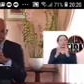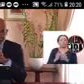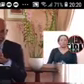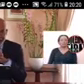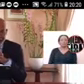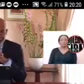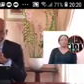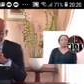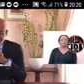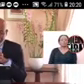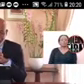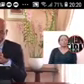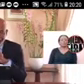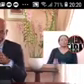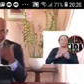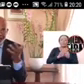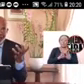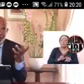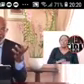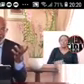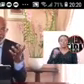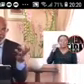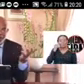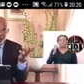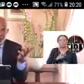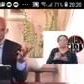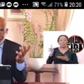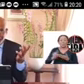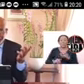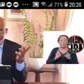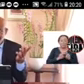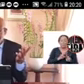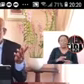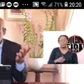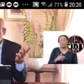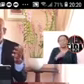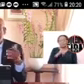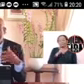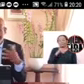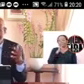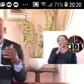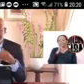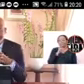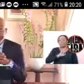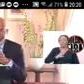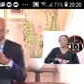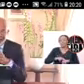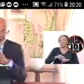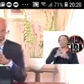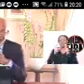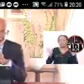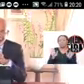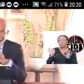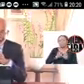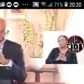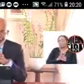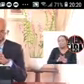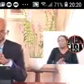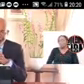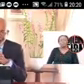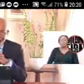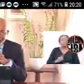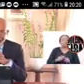to funerals, if there are any funerals on the weekend, and Barbadians don't do funerals traditionally on Sundays, that's a Saturday thing,